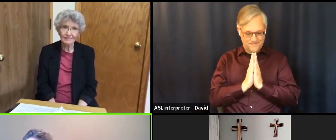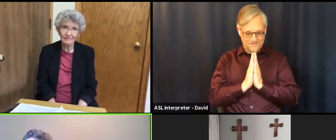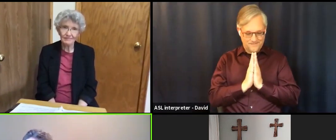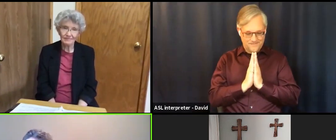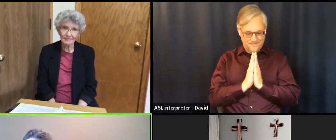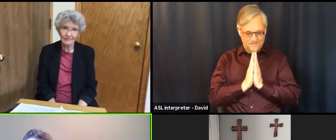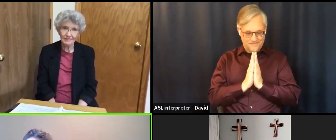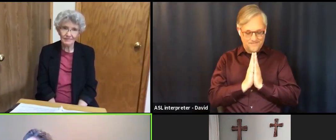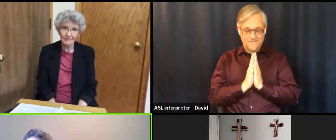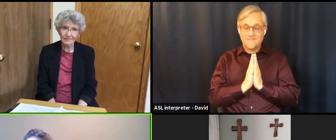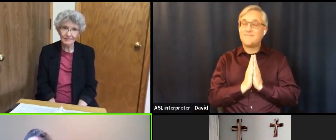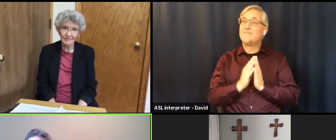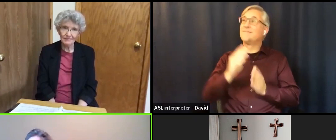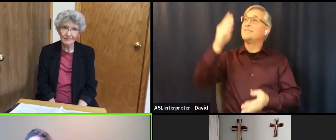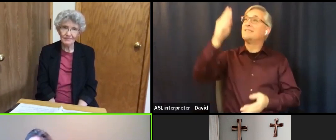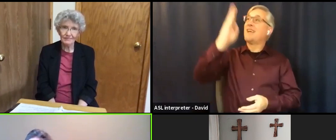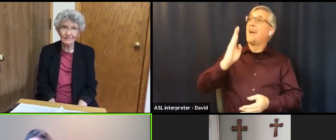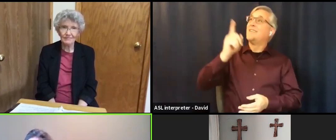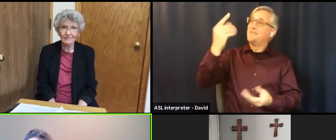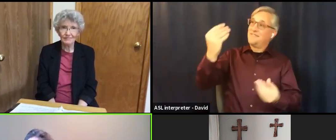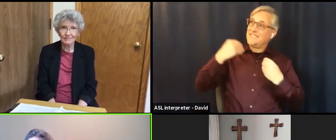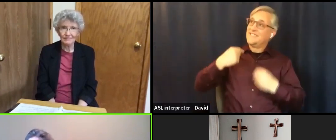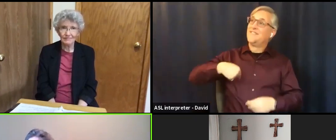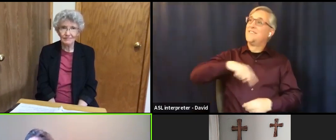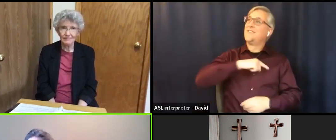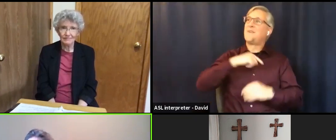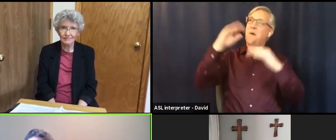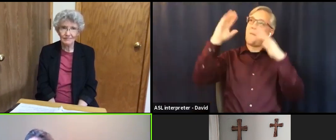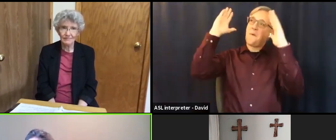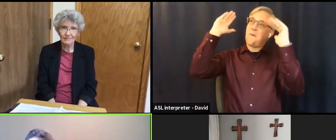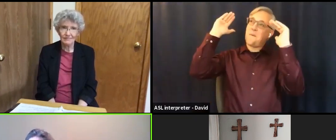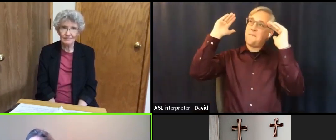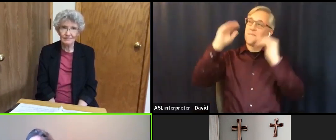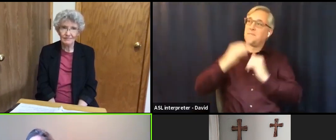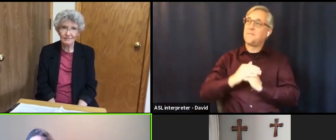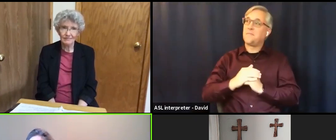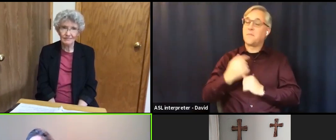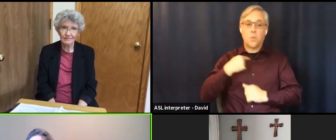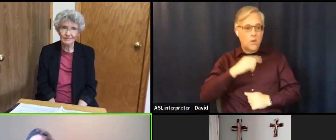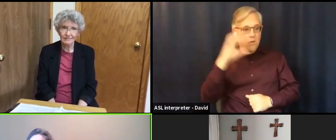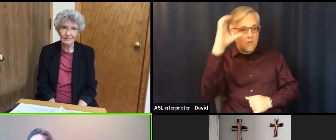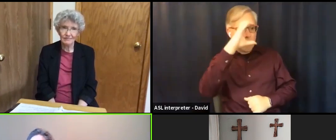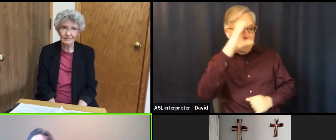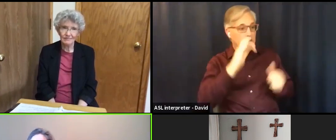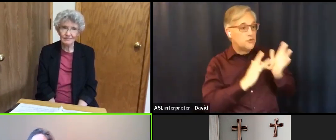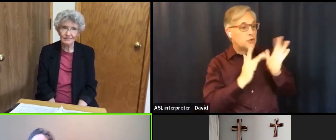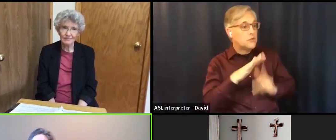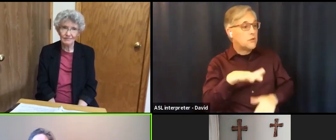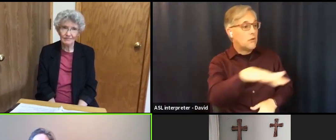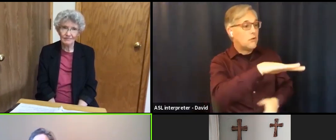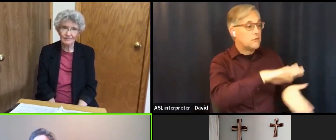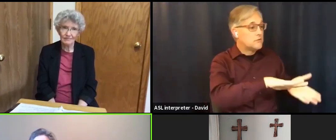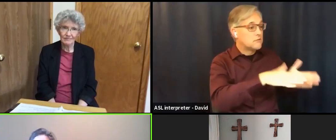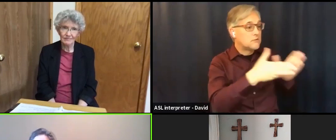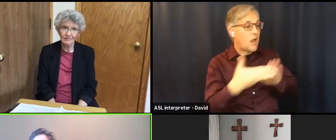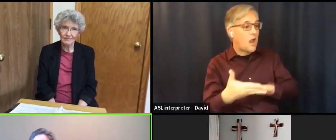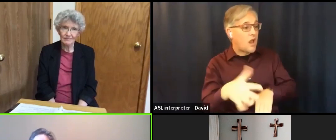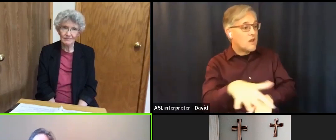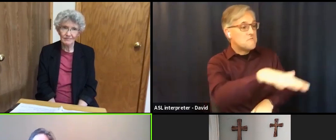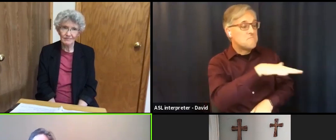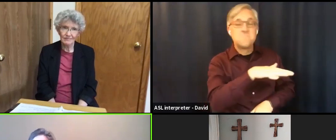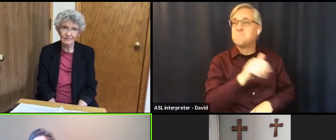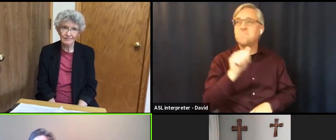God of hope, we do not look for Jesus among the dead. Jesus is